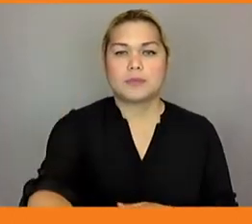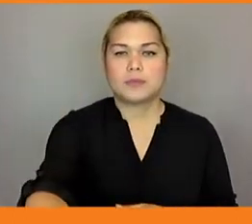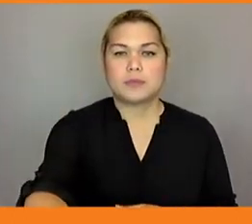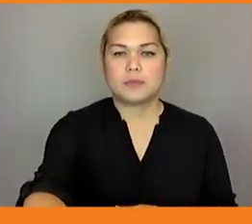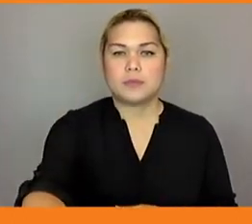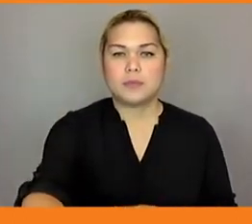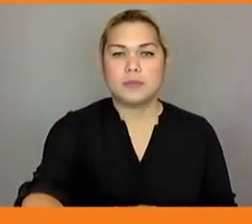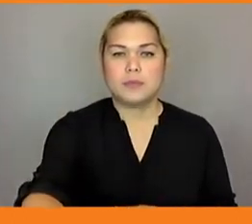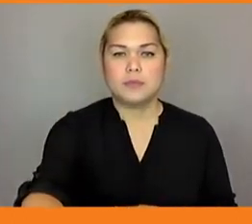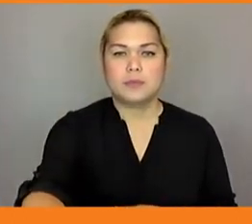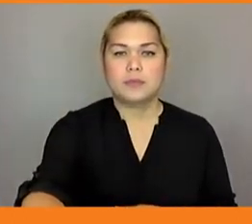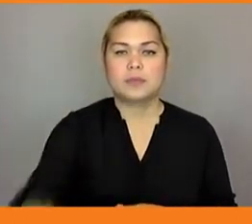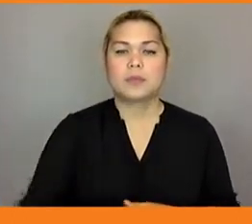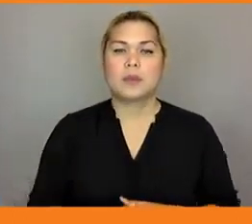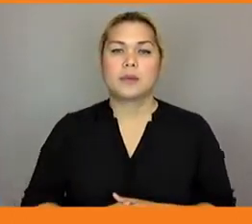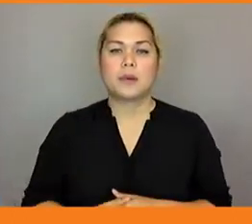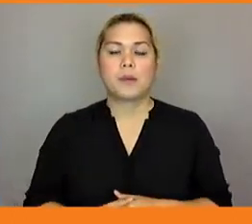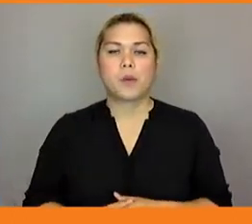countries' population.